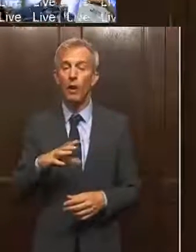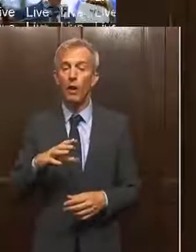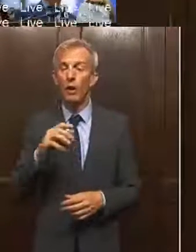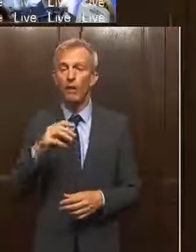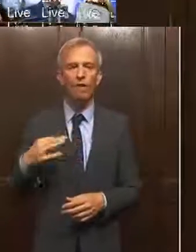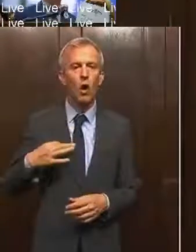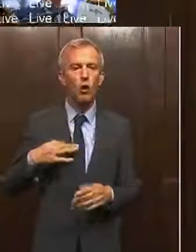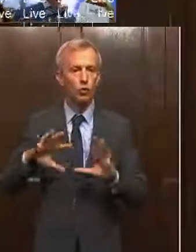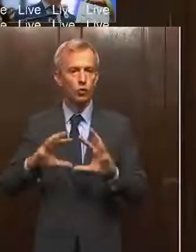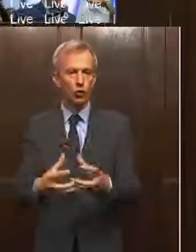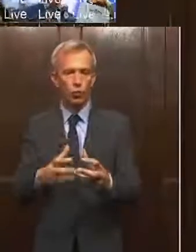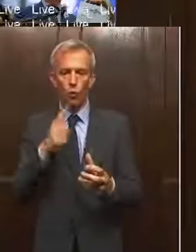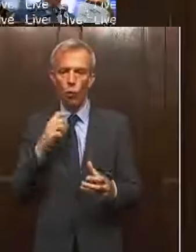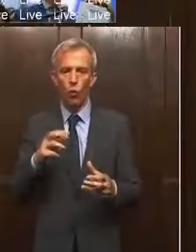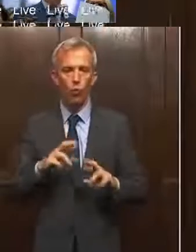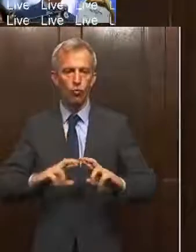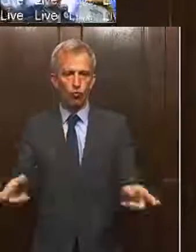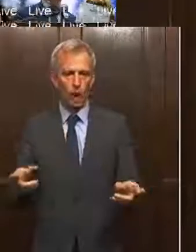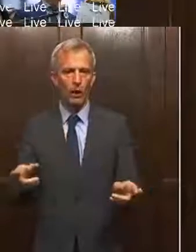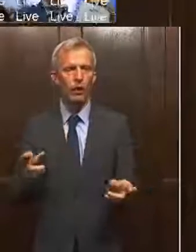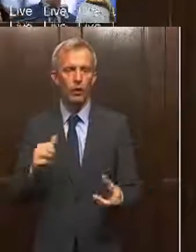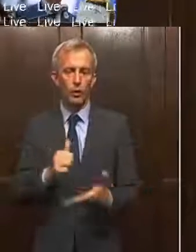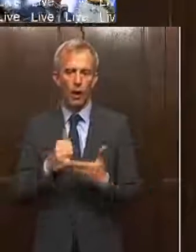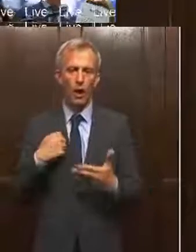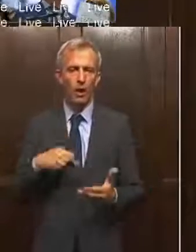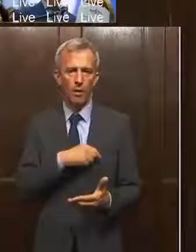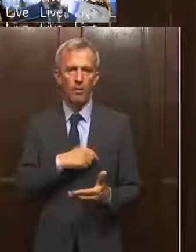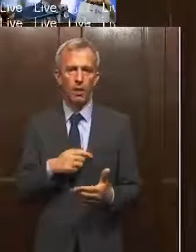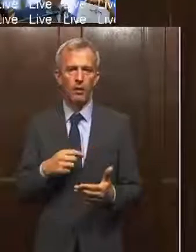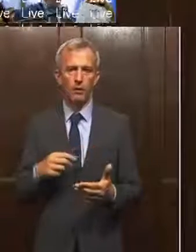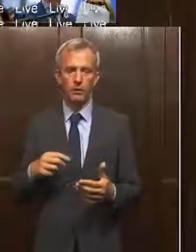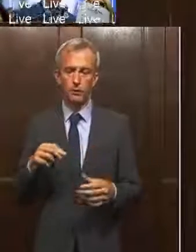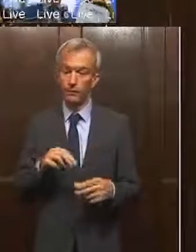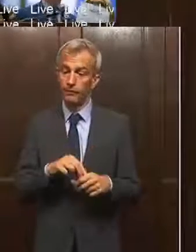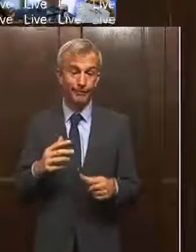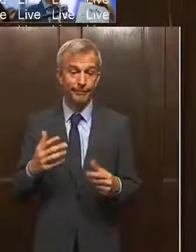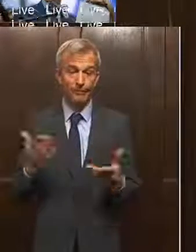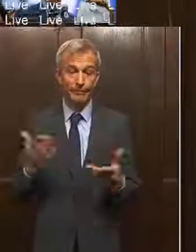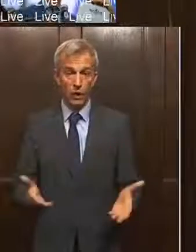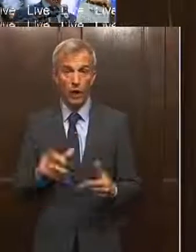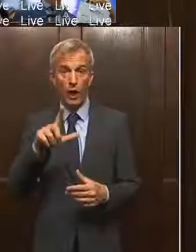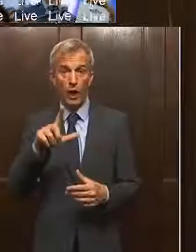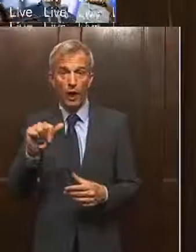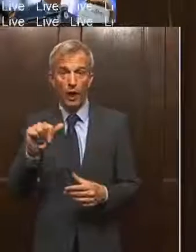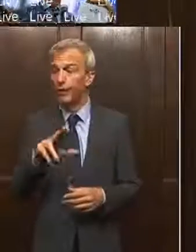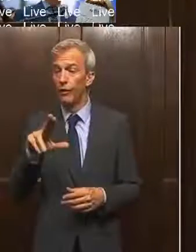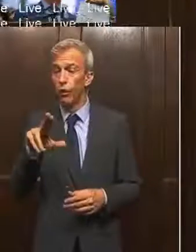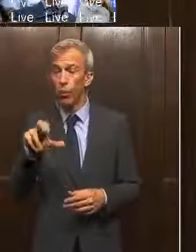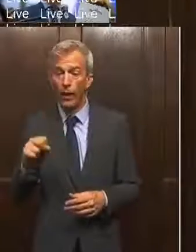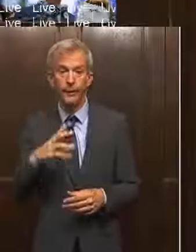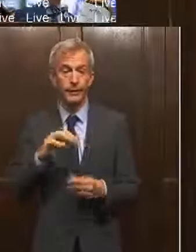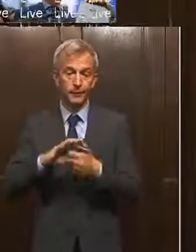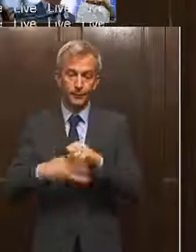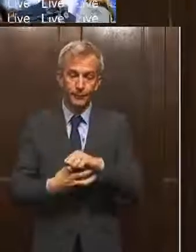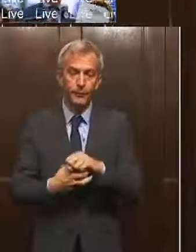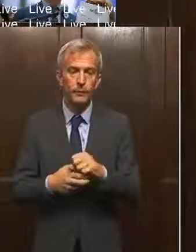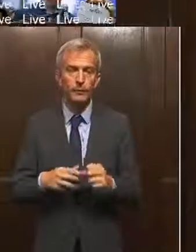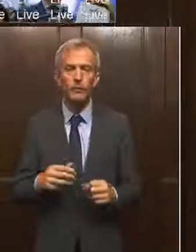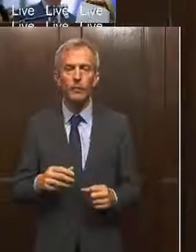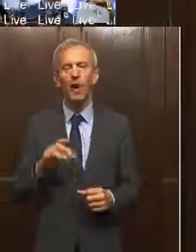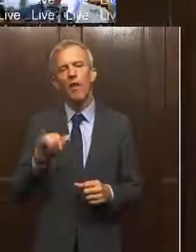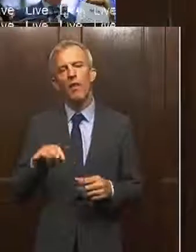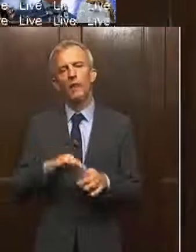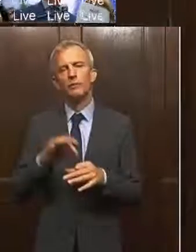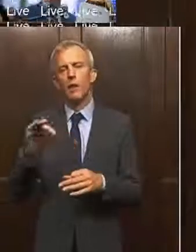to help us here locally around this country and around the world to navigate this crisis, to help those in need. That spirit